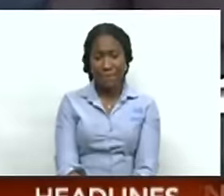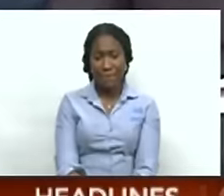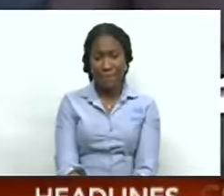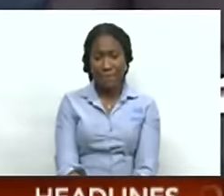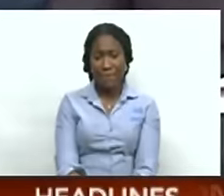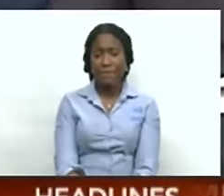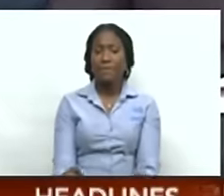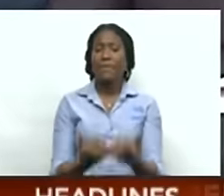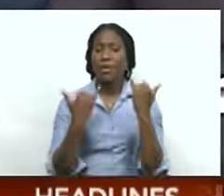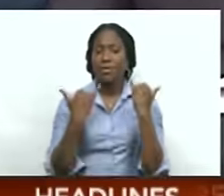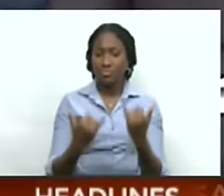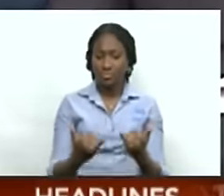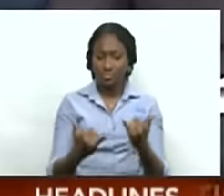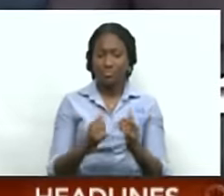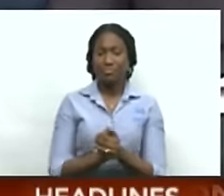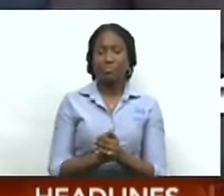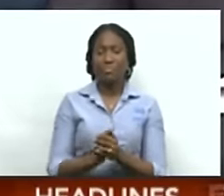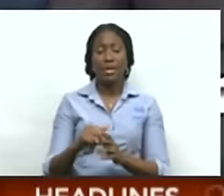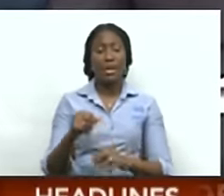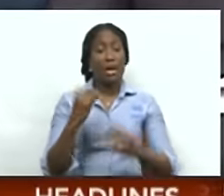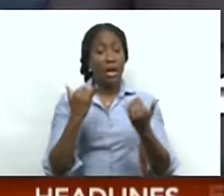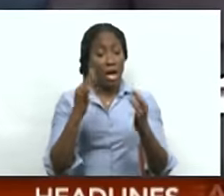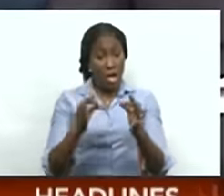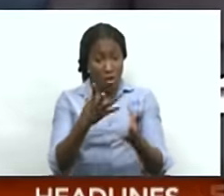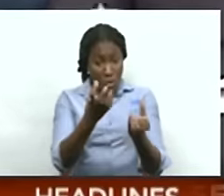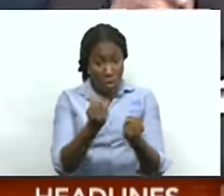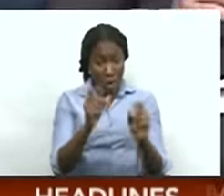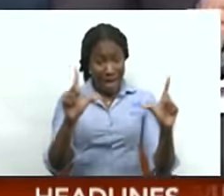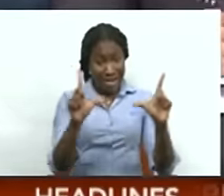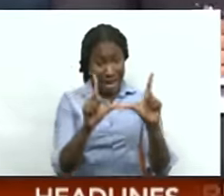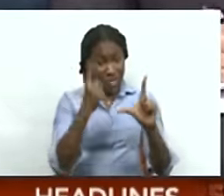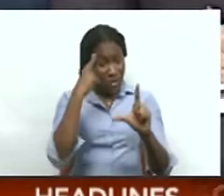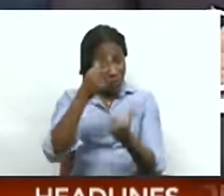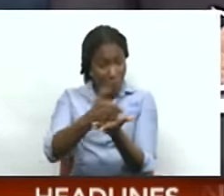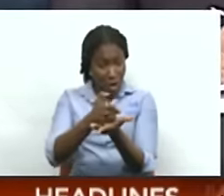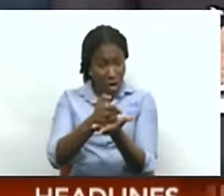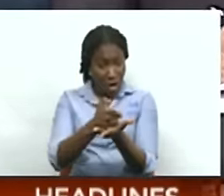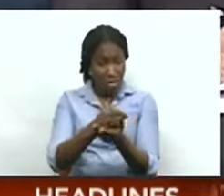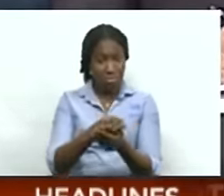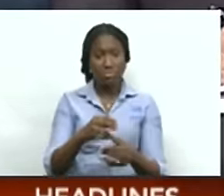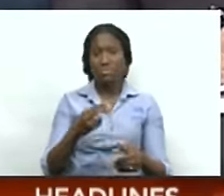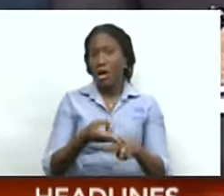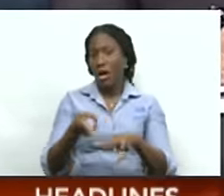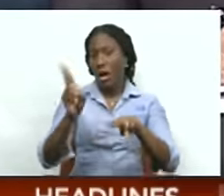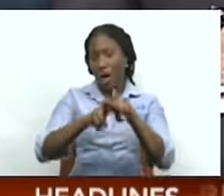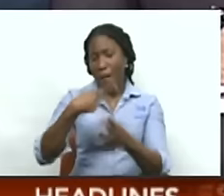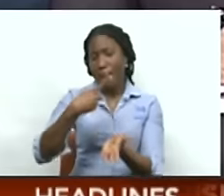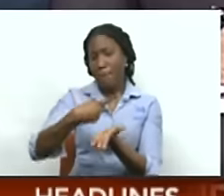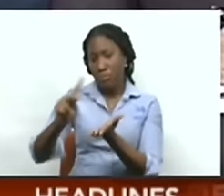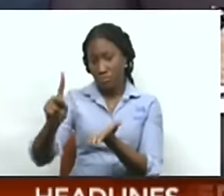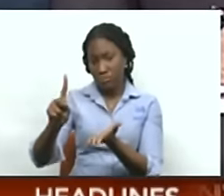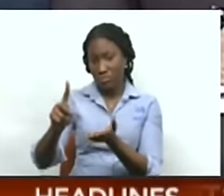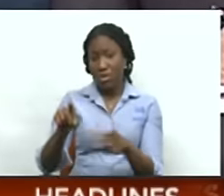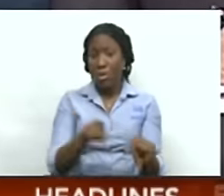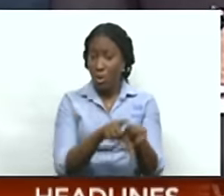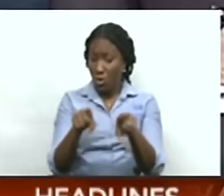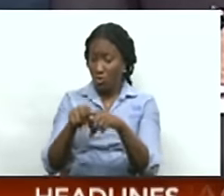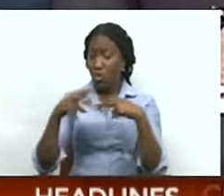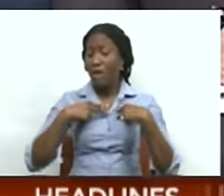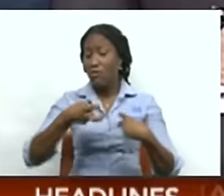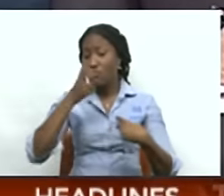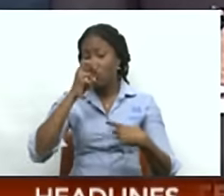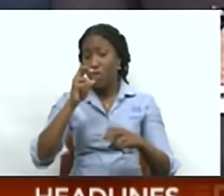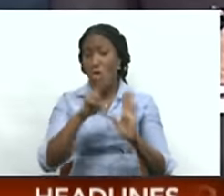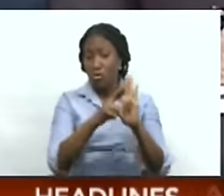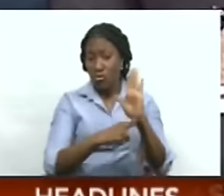fees increased last year, and this year there are even stricter policies for those looking to renew their firearm users' licenses. While